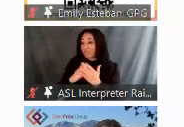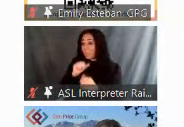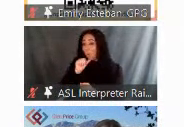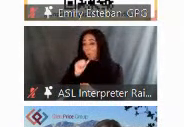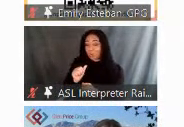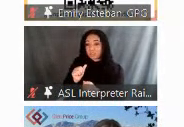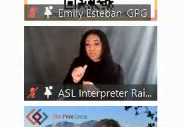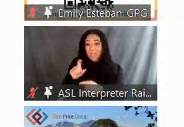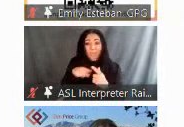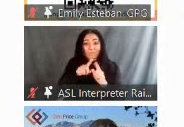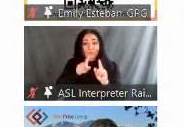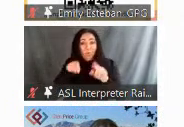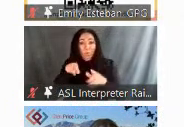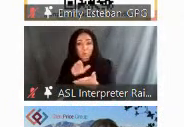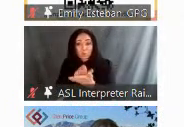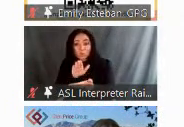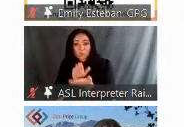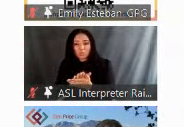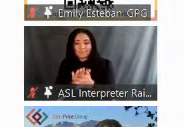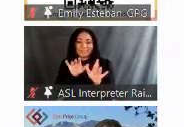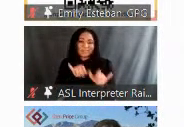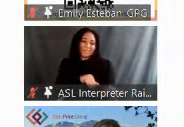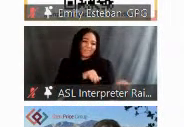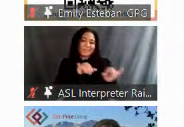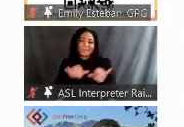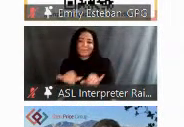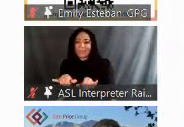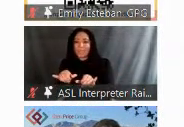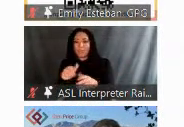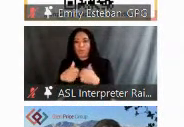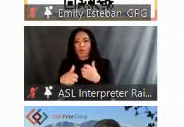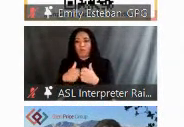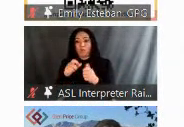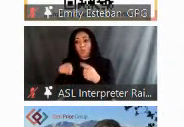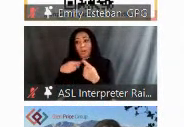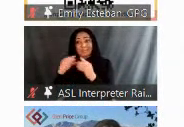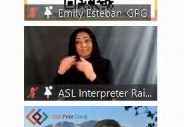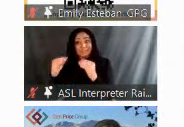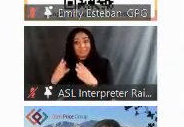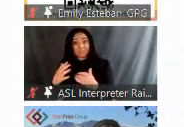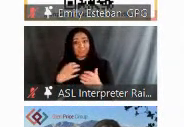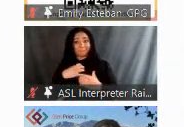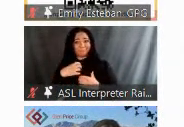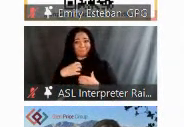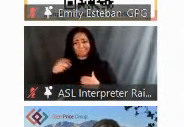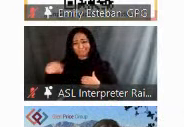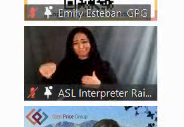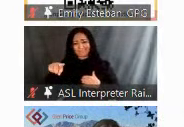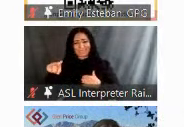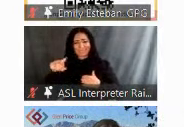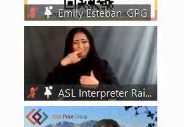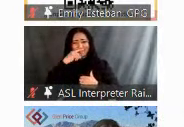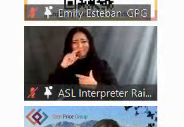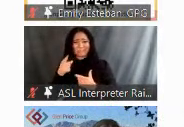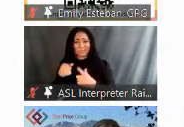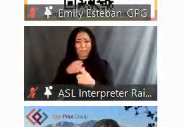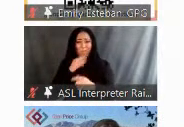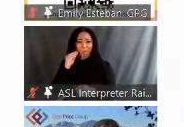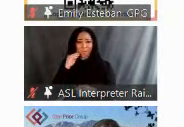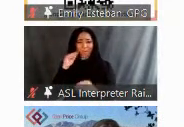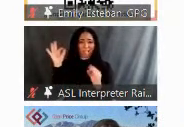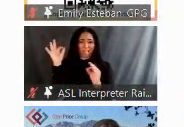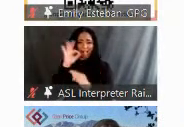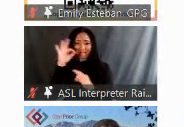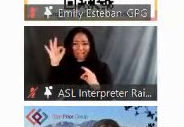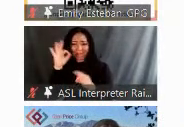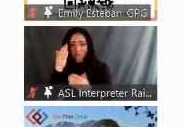to school, we're going to have the same problem with teacher that will complain that this group of kids just came from home and they don't know nothing. And this